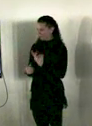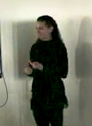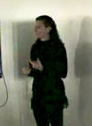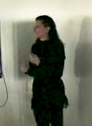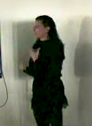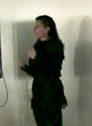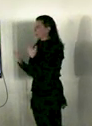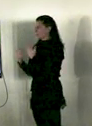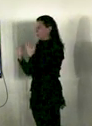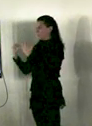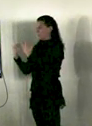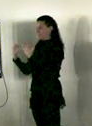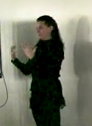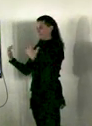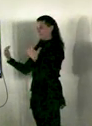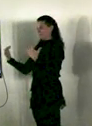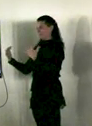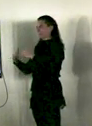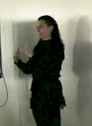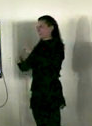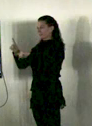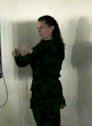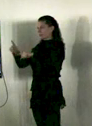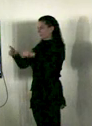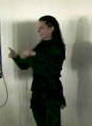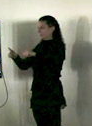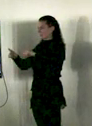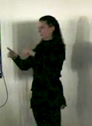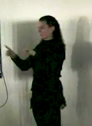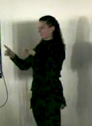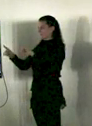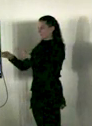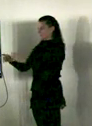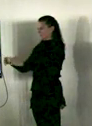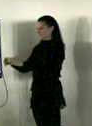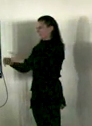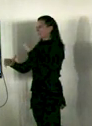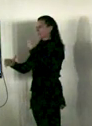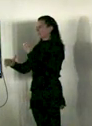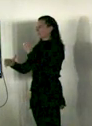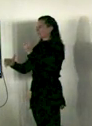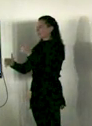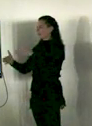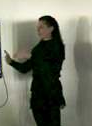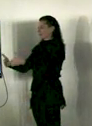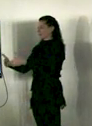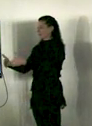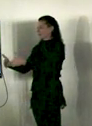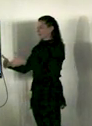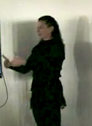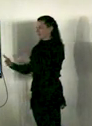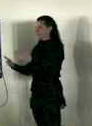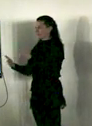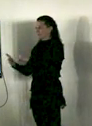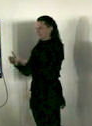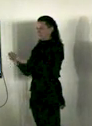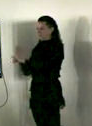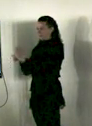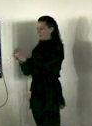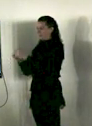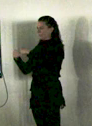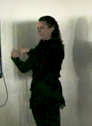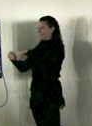is expanding, the diversity within the video game industry is shrinking because everything needs to pay. Everything needs to sell 5 million